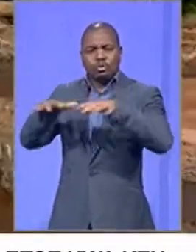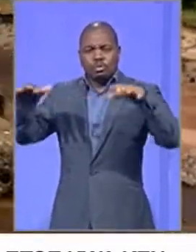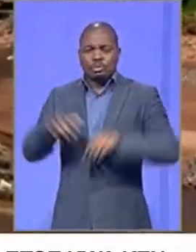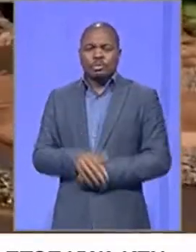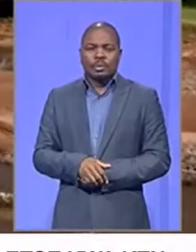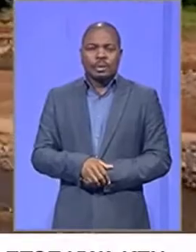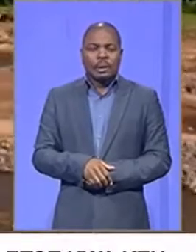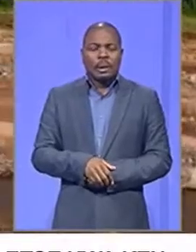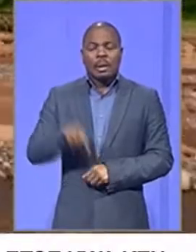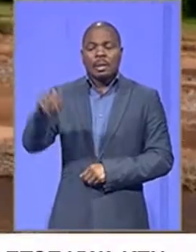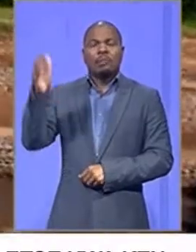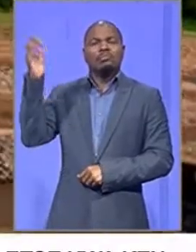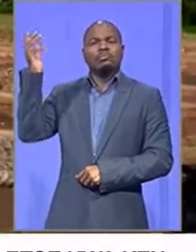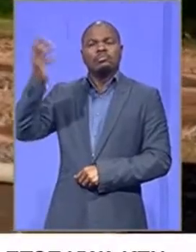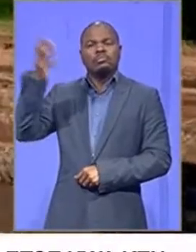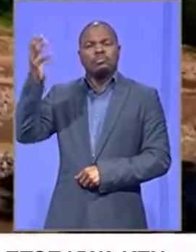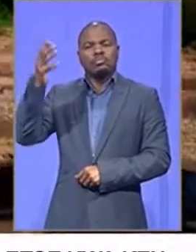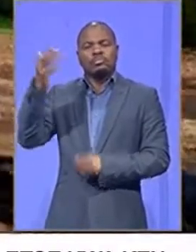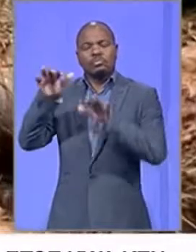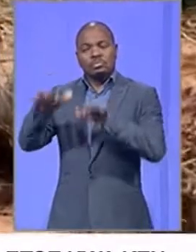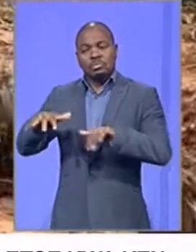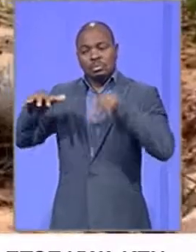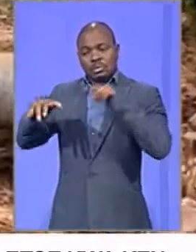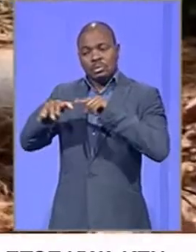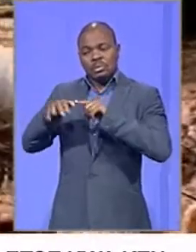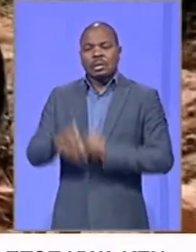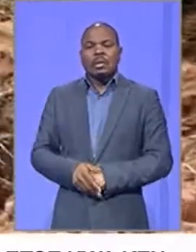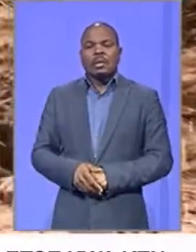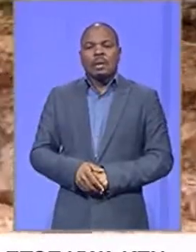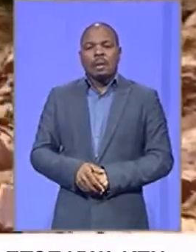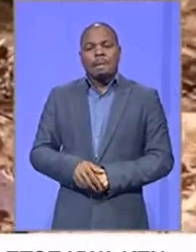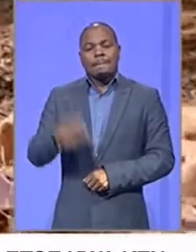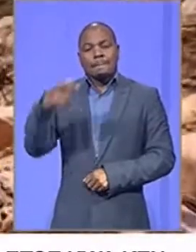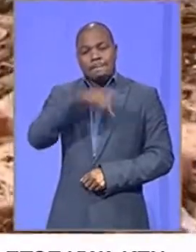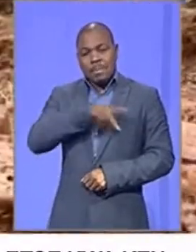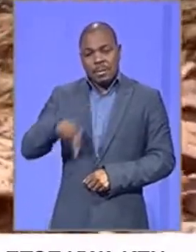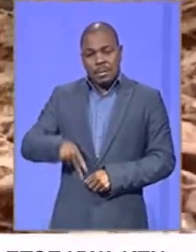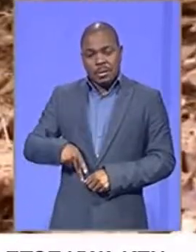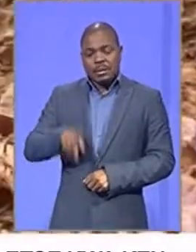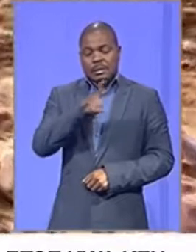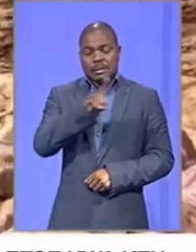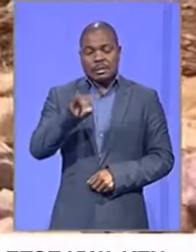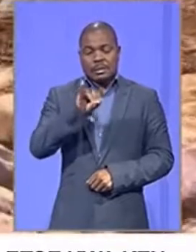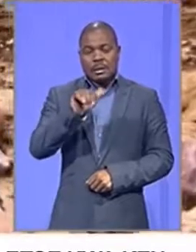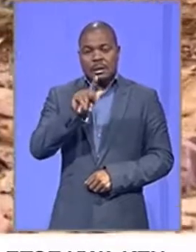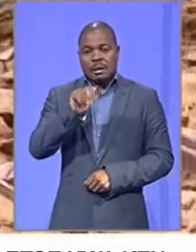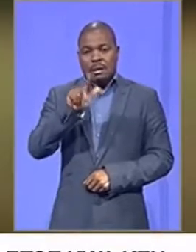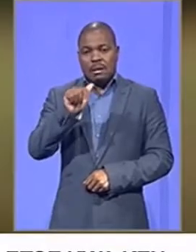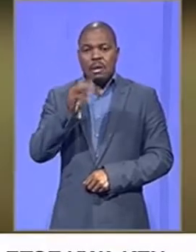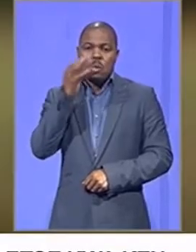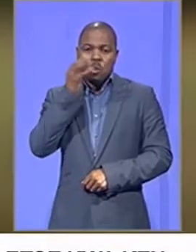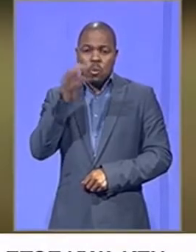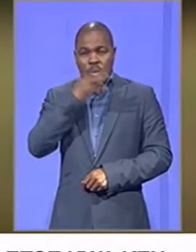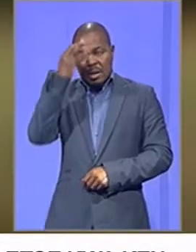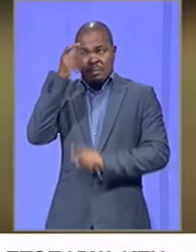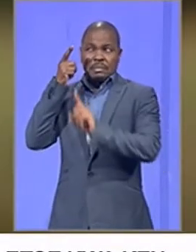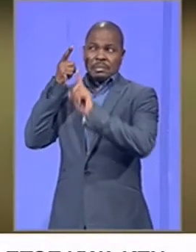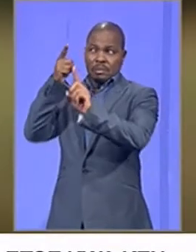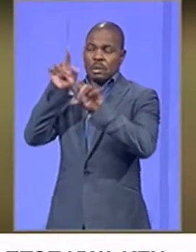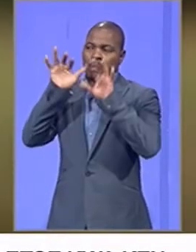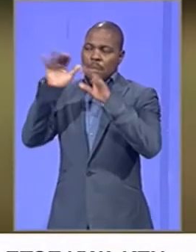puong ya gagwe kwa kokwanope molao ka la botlhano, Tona Kgolositlhe Zikala o rile maikelelo a puso ke go sireletsa matshelo a